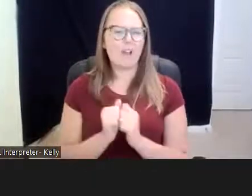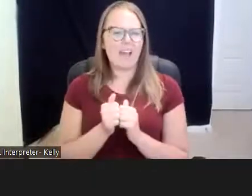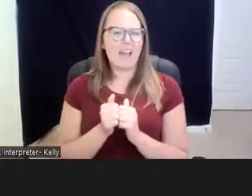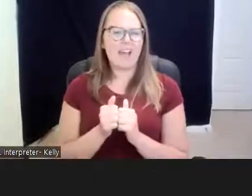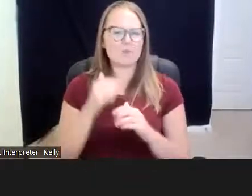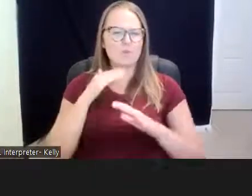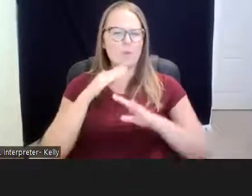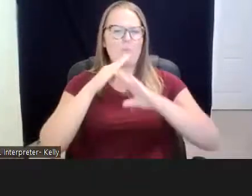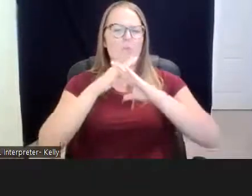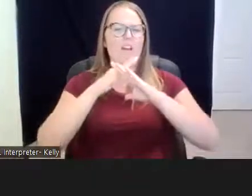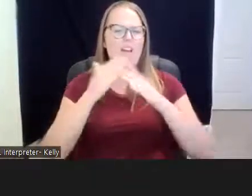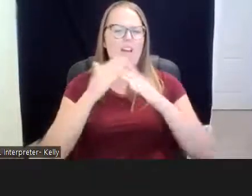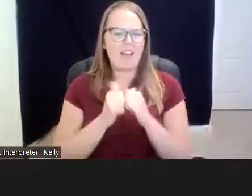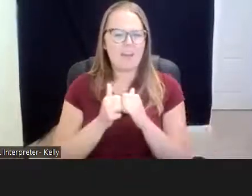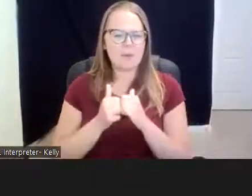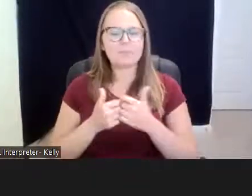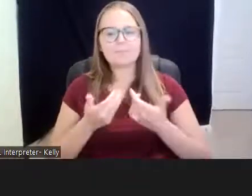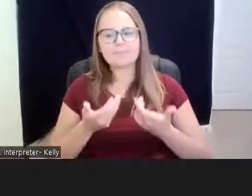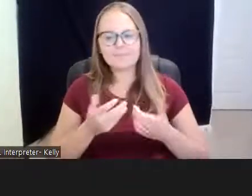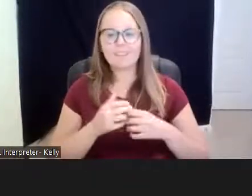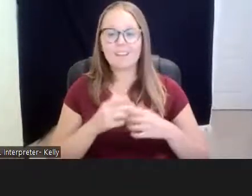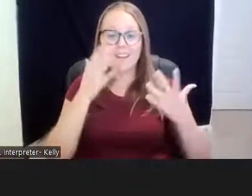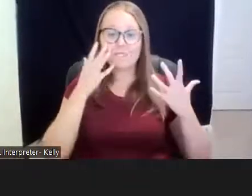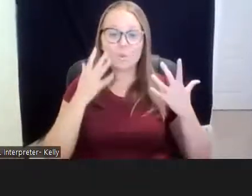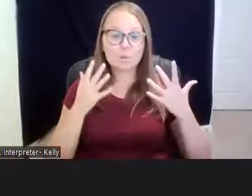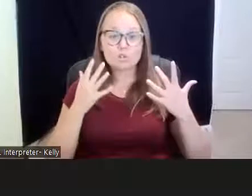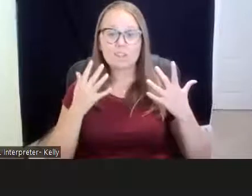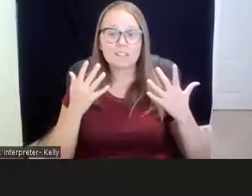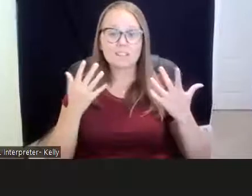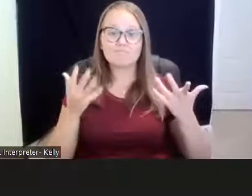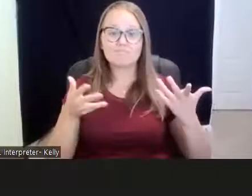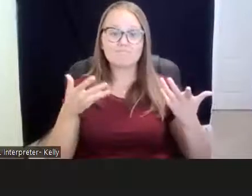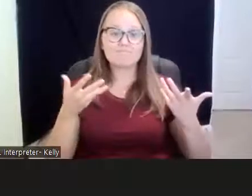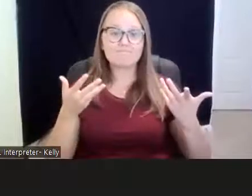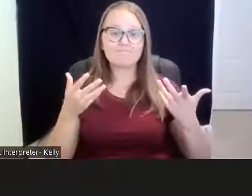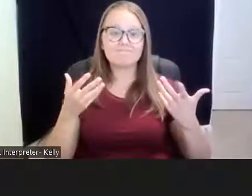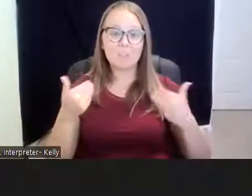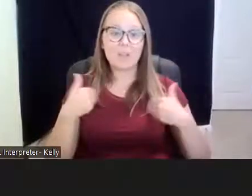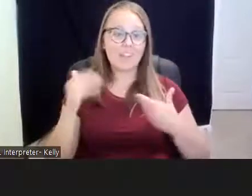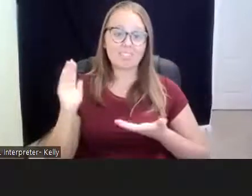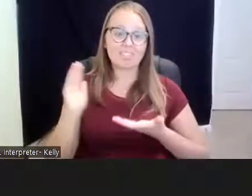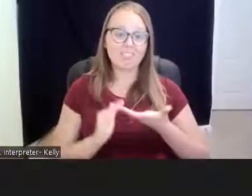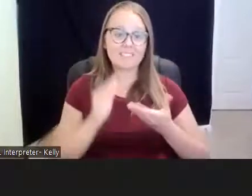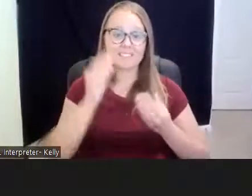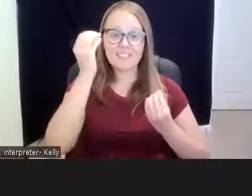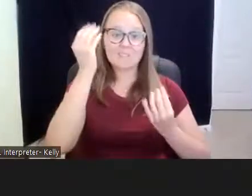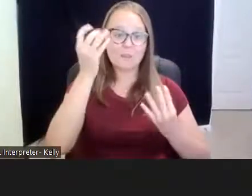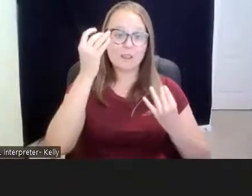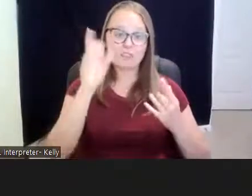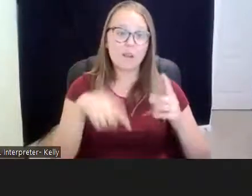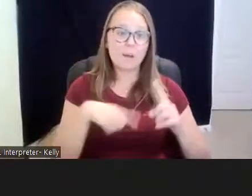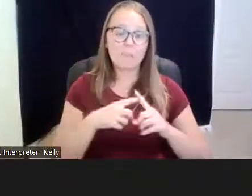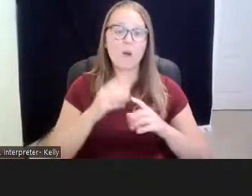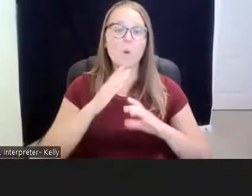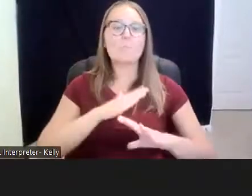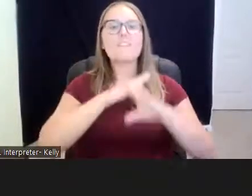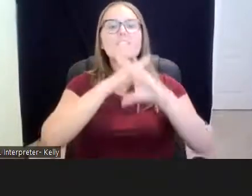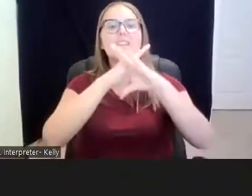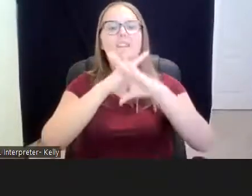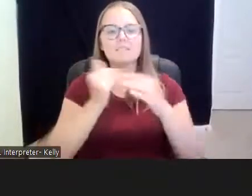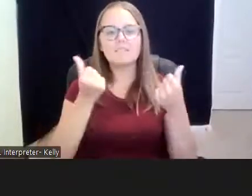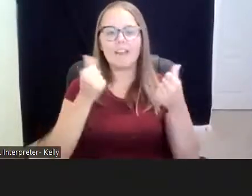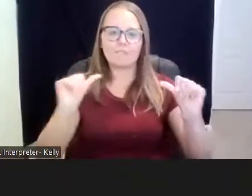that? And unfortunately, we have even less information about preventative